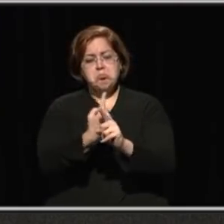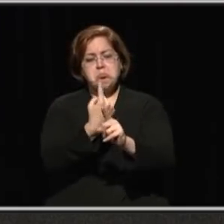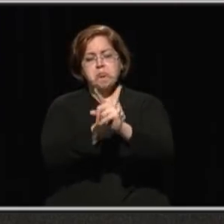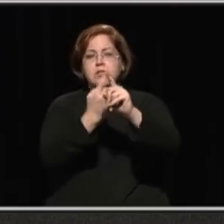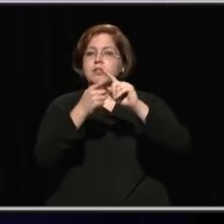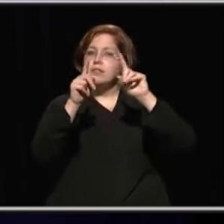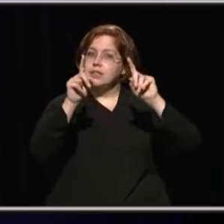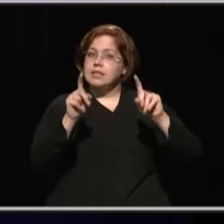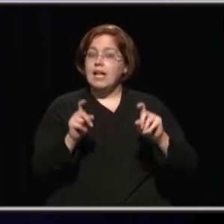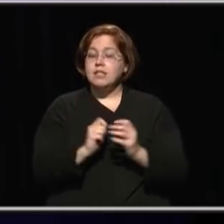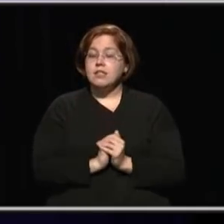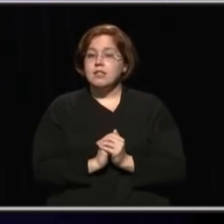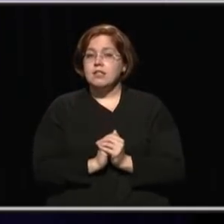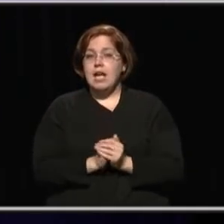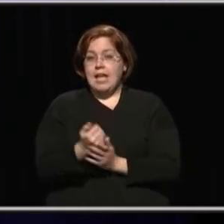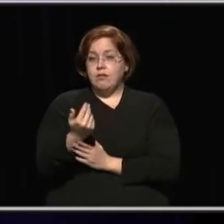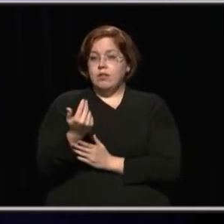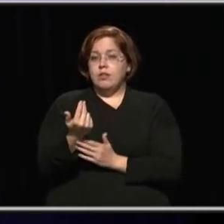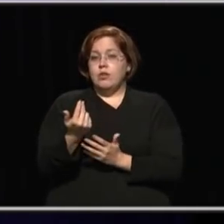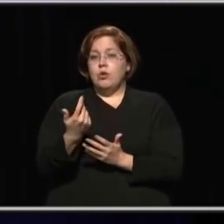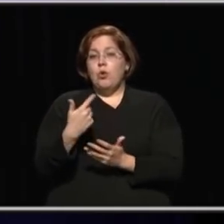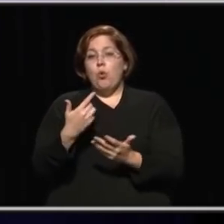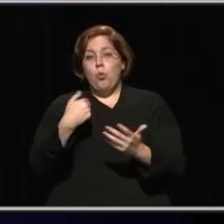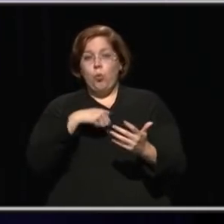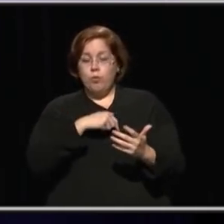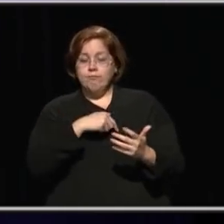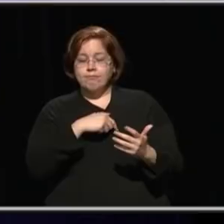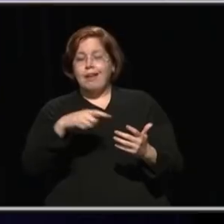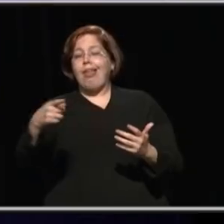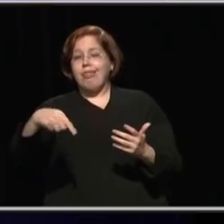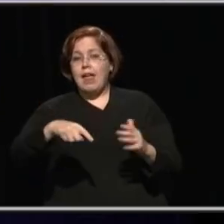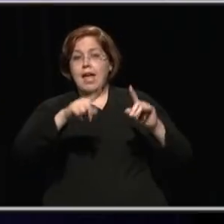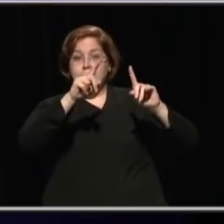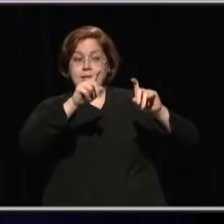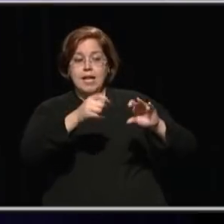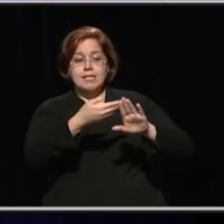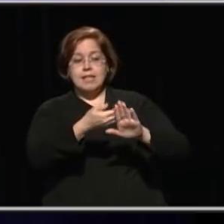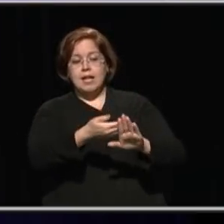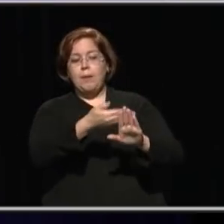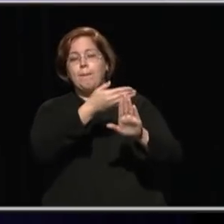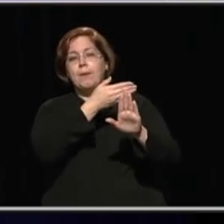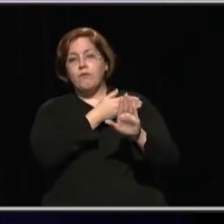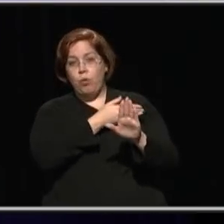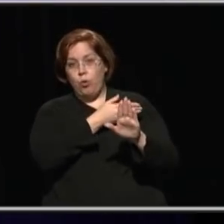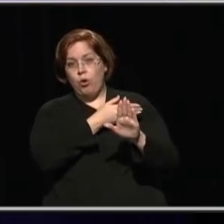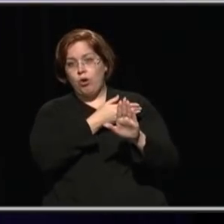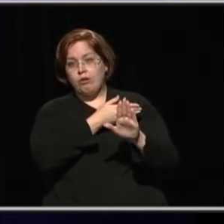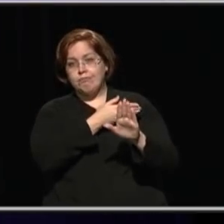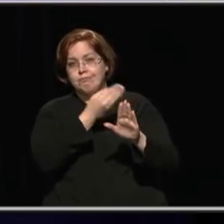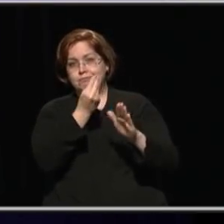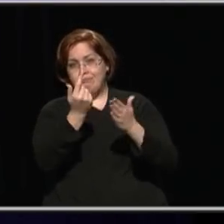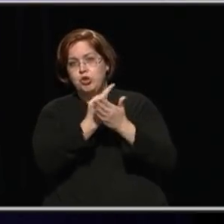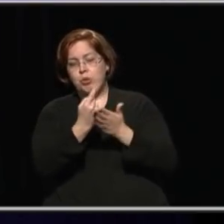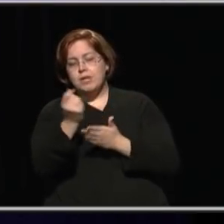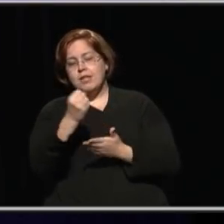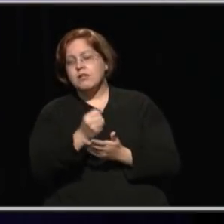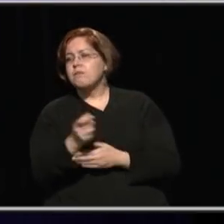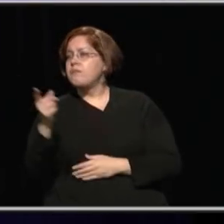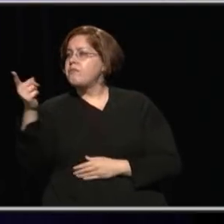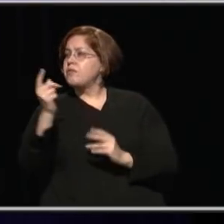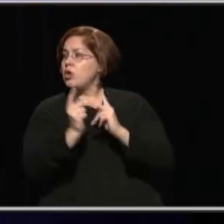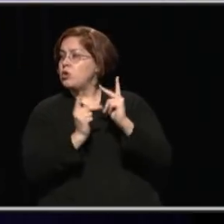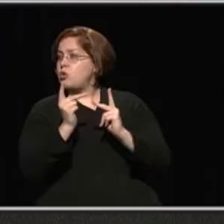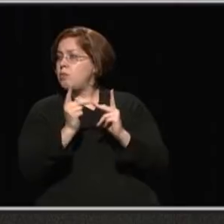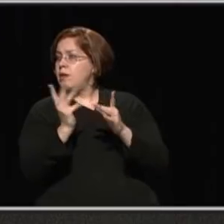and yeah, the 13, they had been testing even before the last few weeks, correct? So the people who